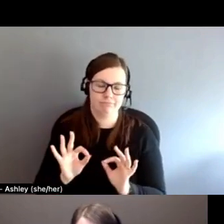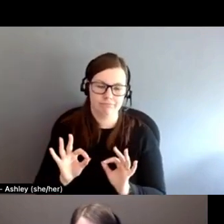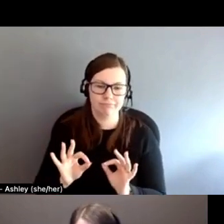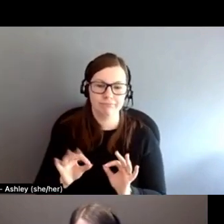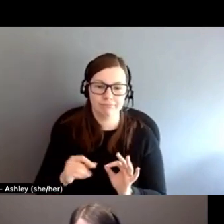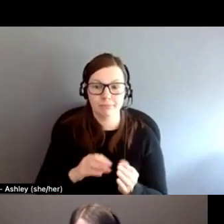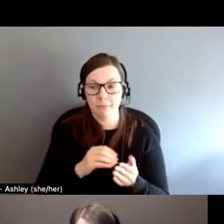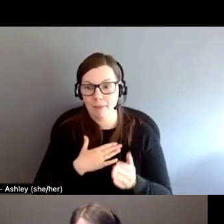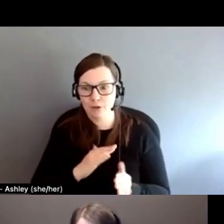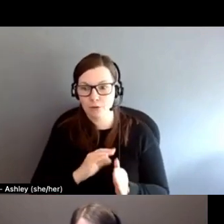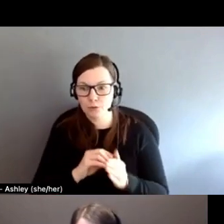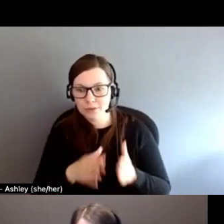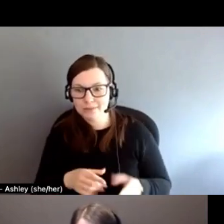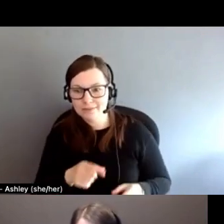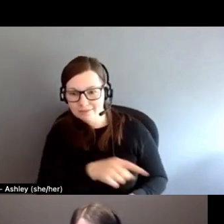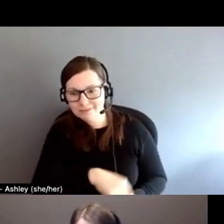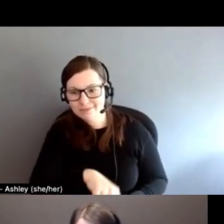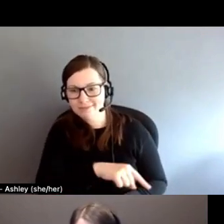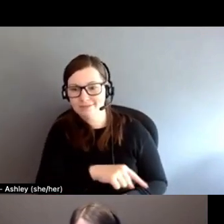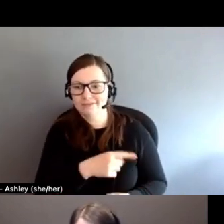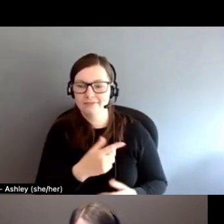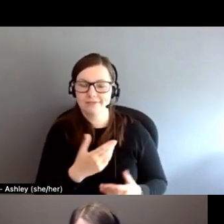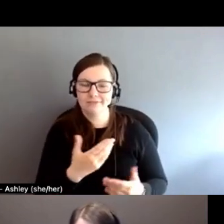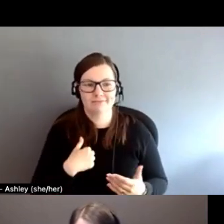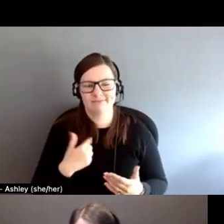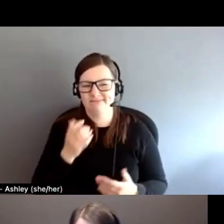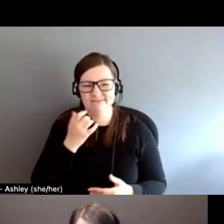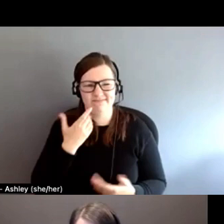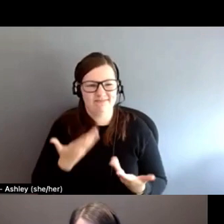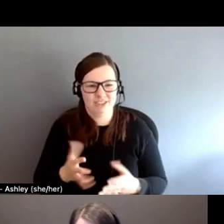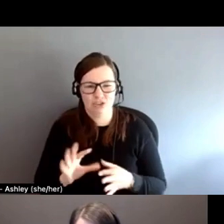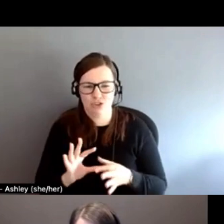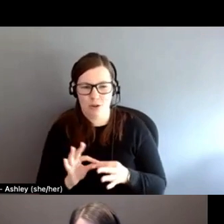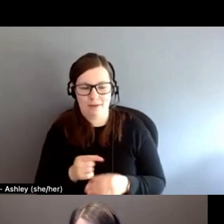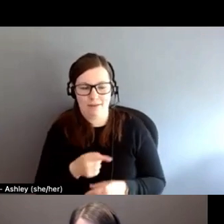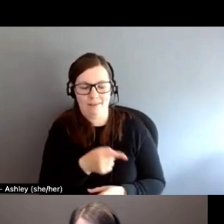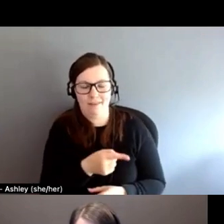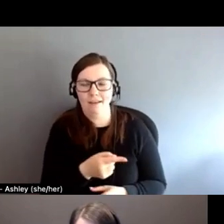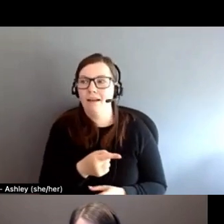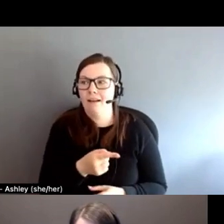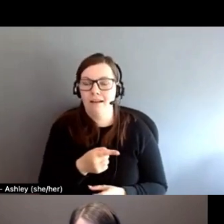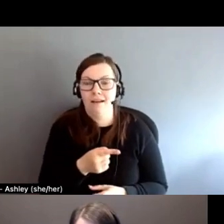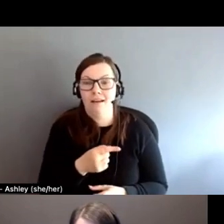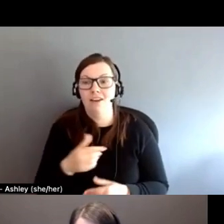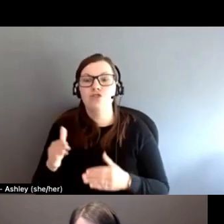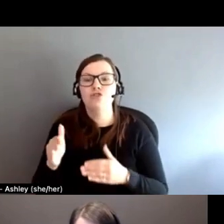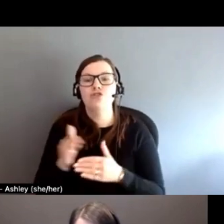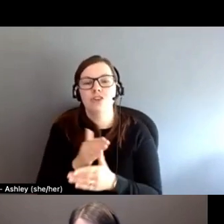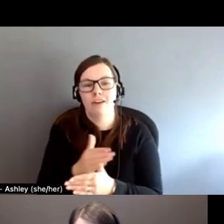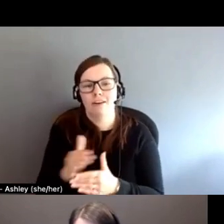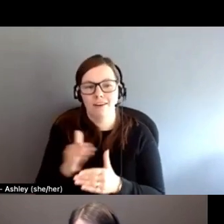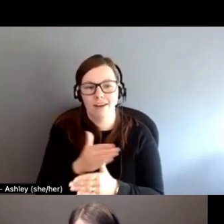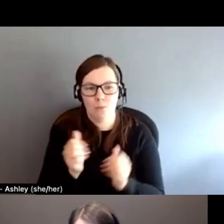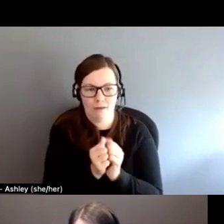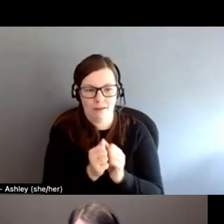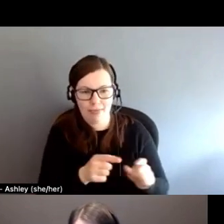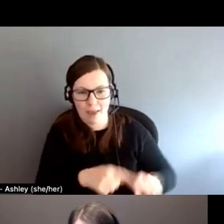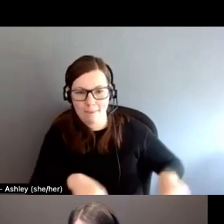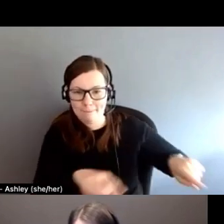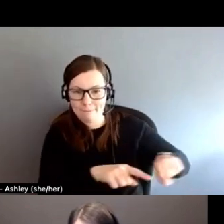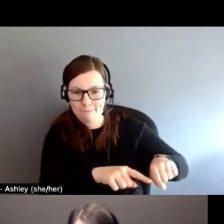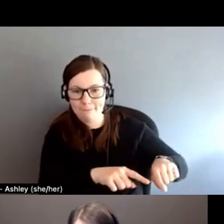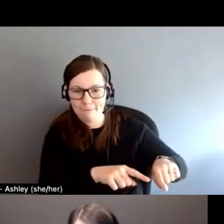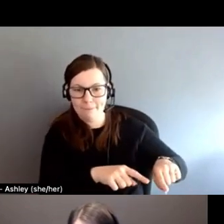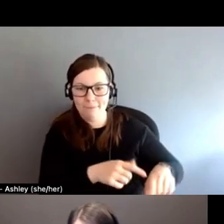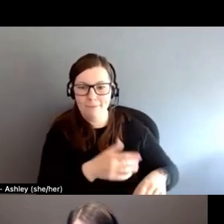and as was mentioned earlier about sharing with the learners because they are not able to